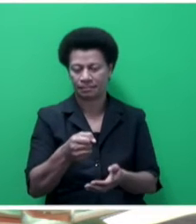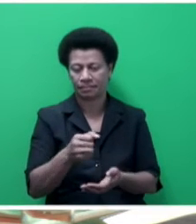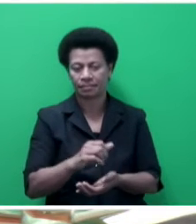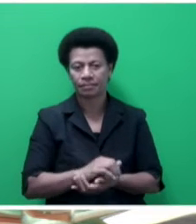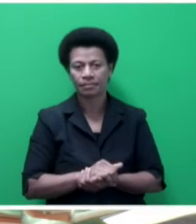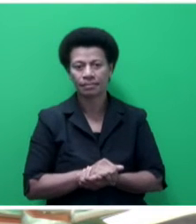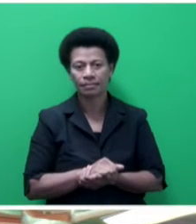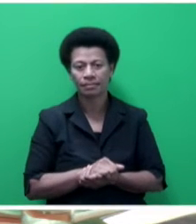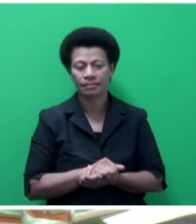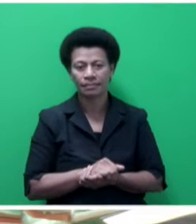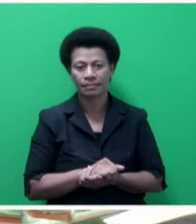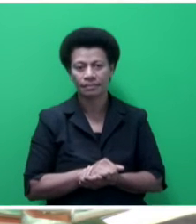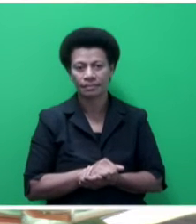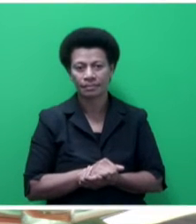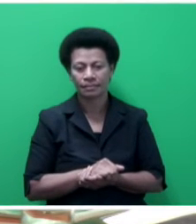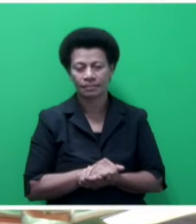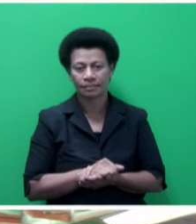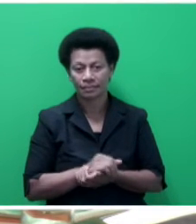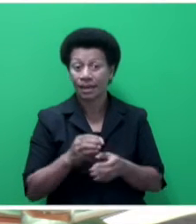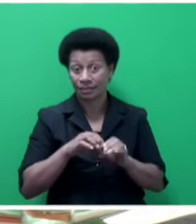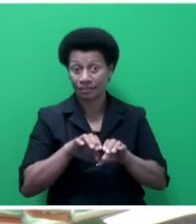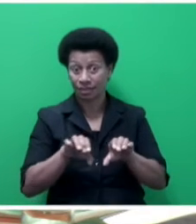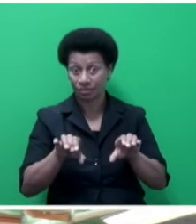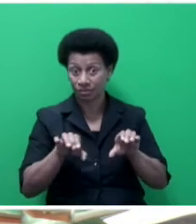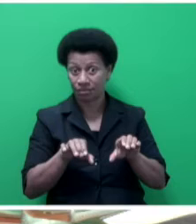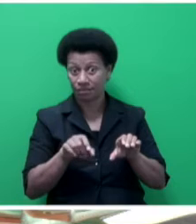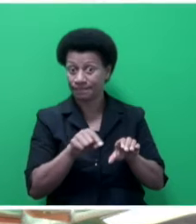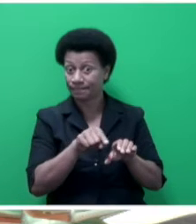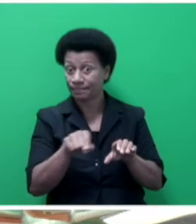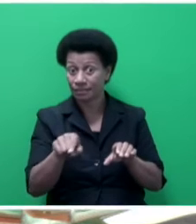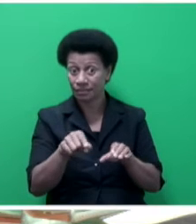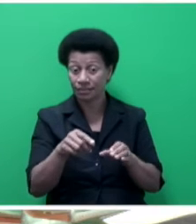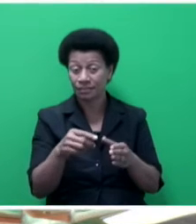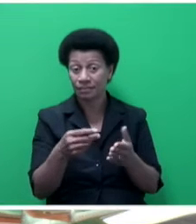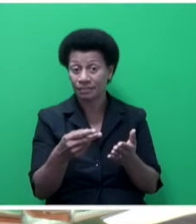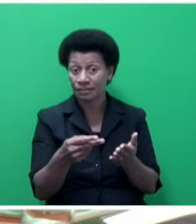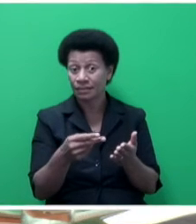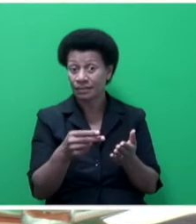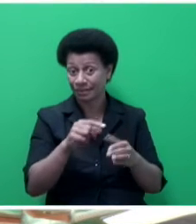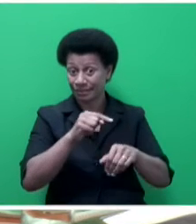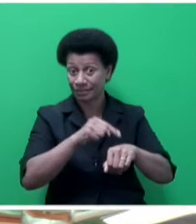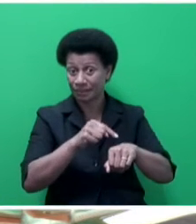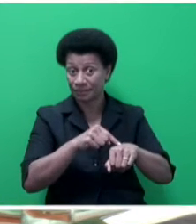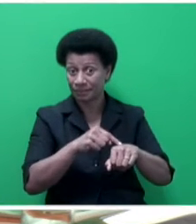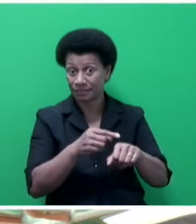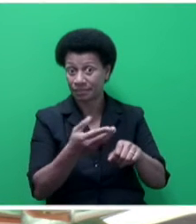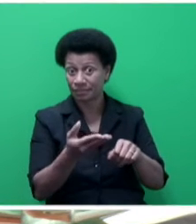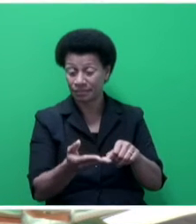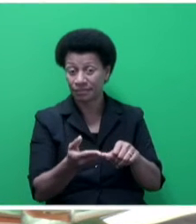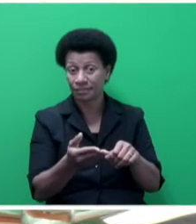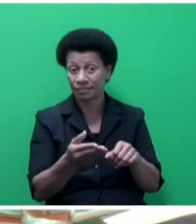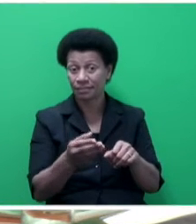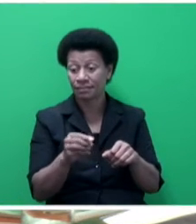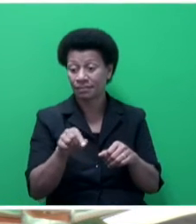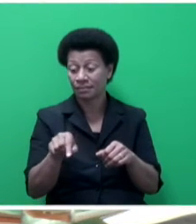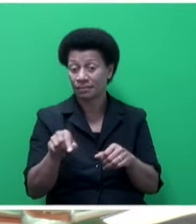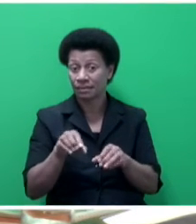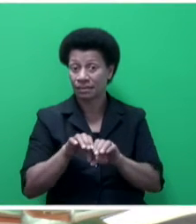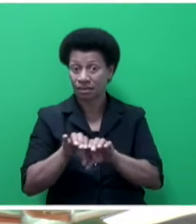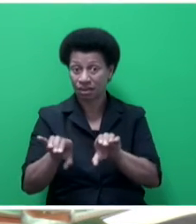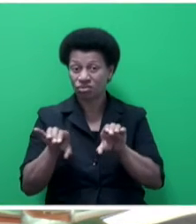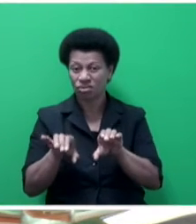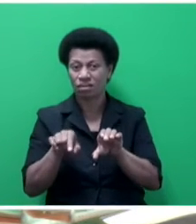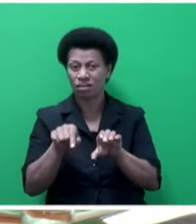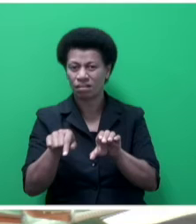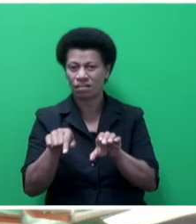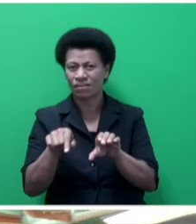Mr. Speaker, sir, during this period, municipal council services was deemed to be essential and all 13